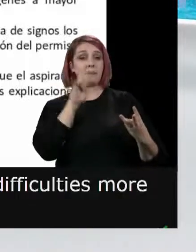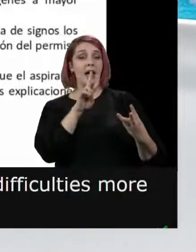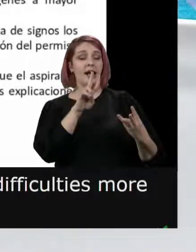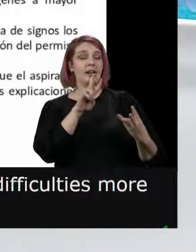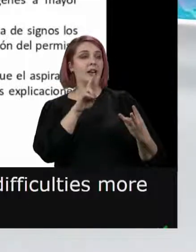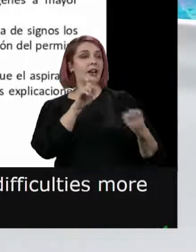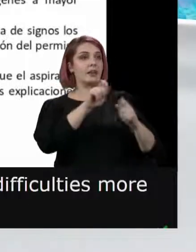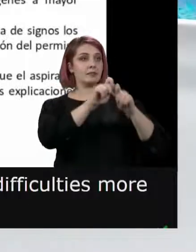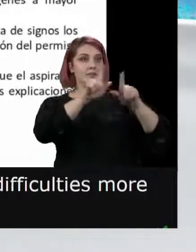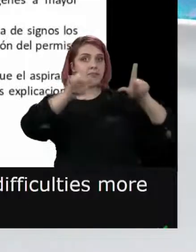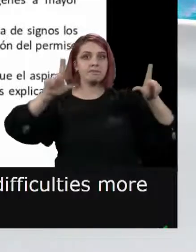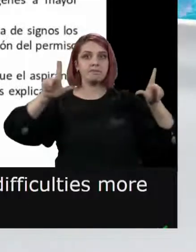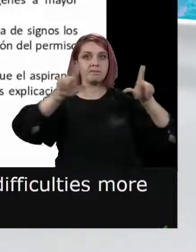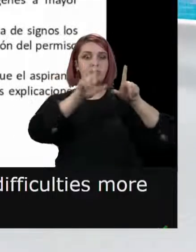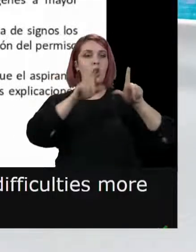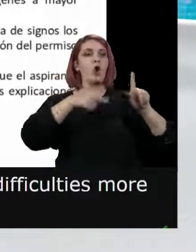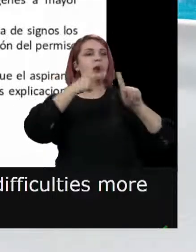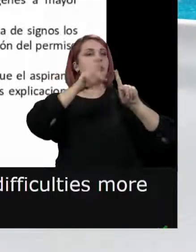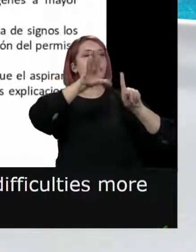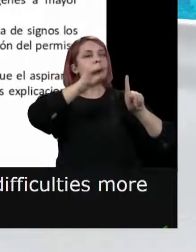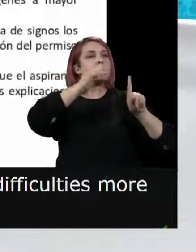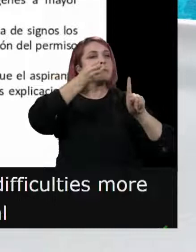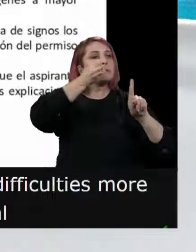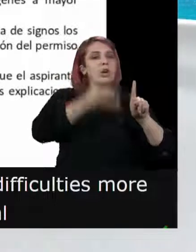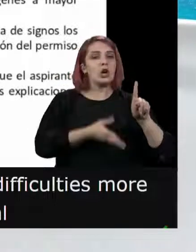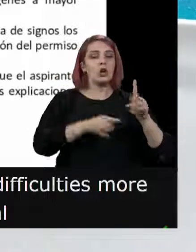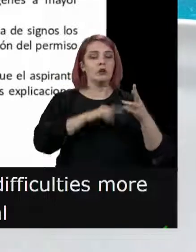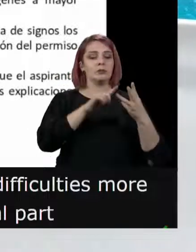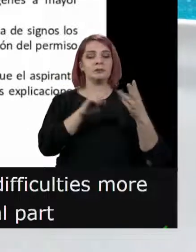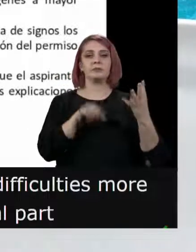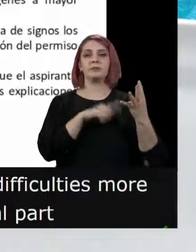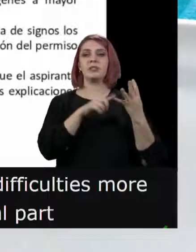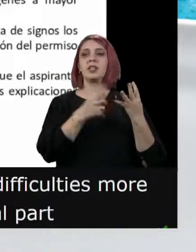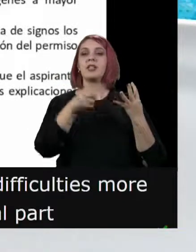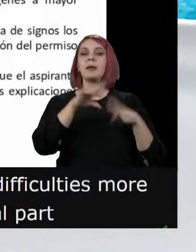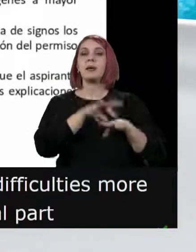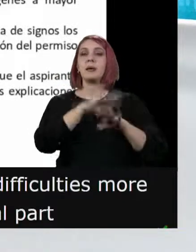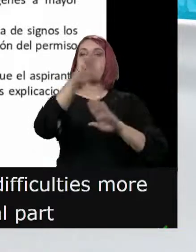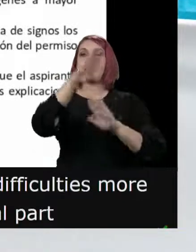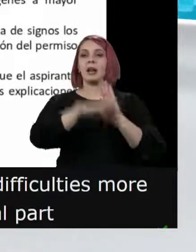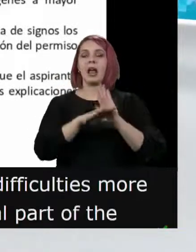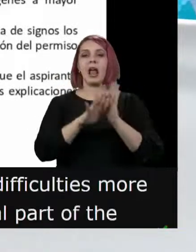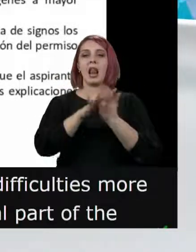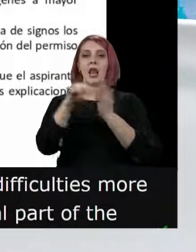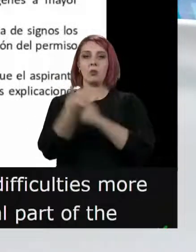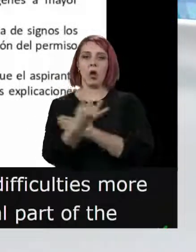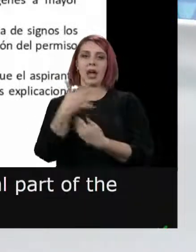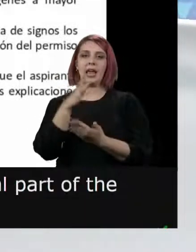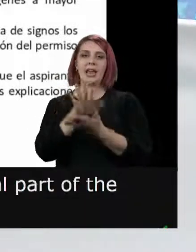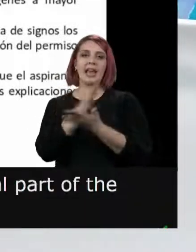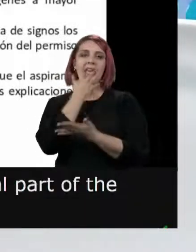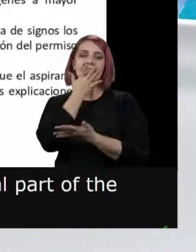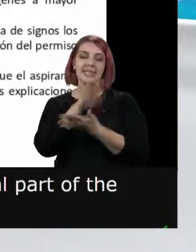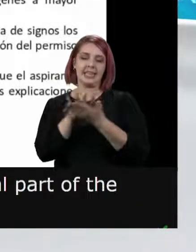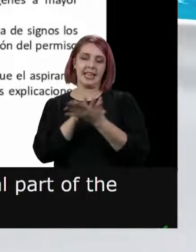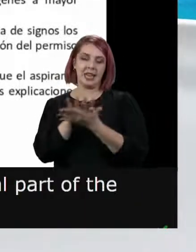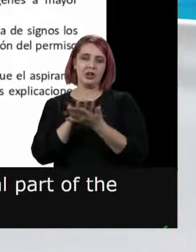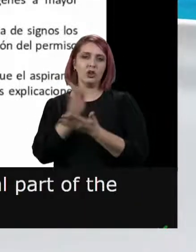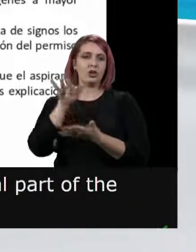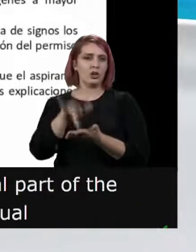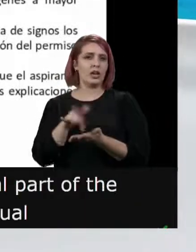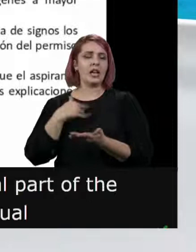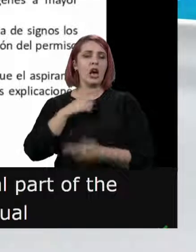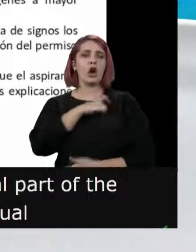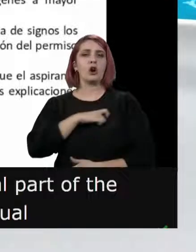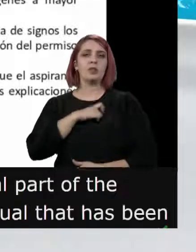the theoretical part of the examination. For example, we have a whole manual that has been translated